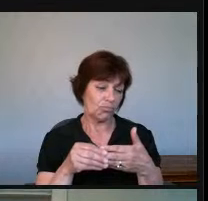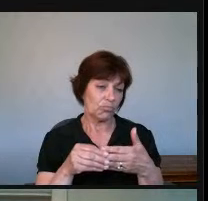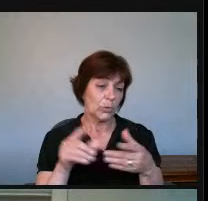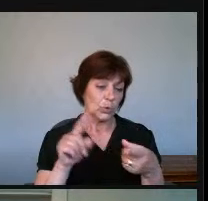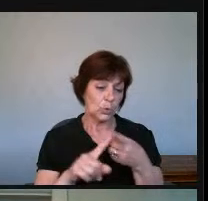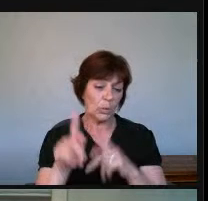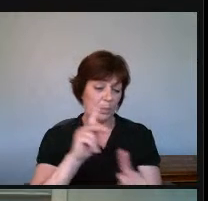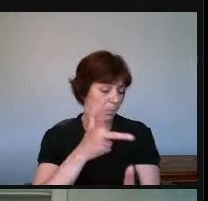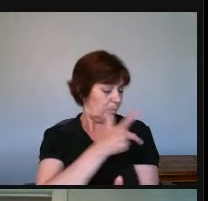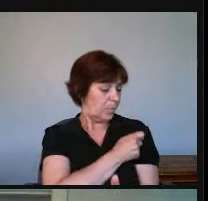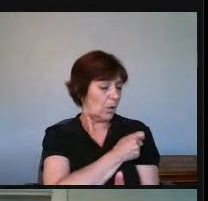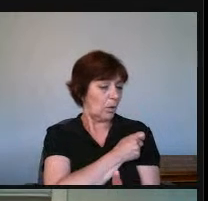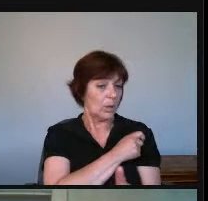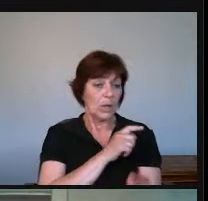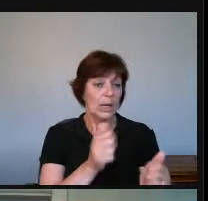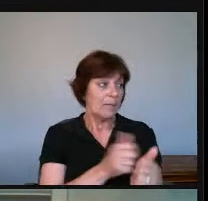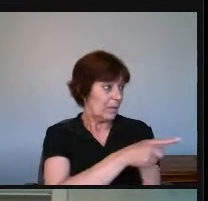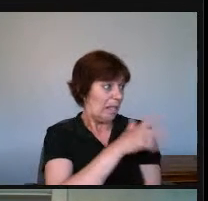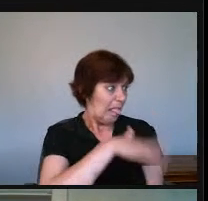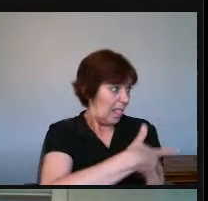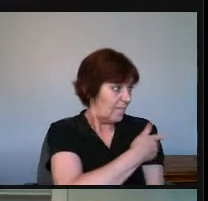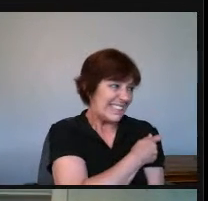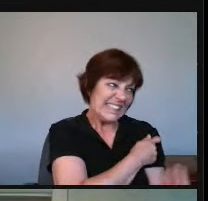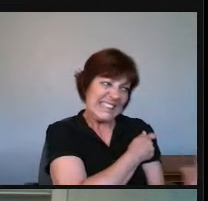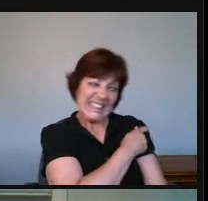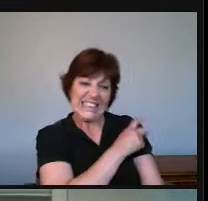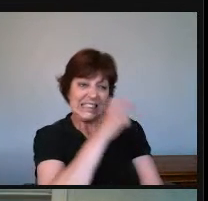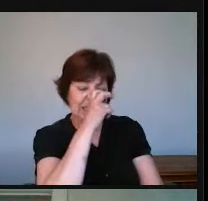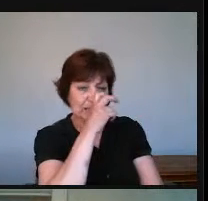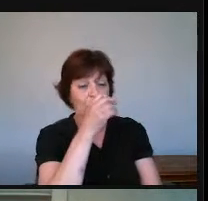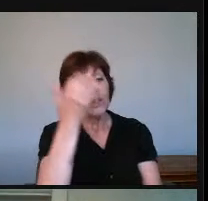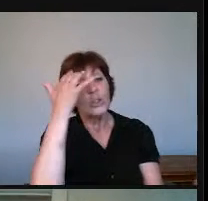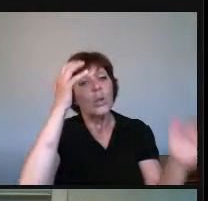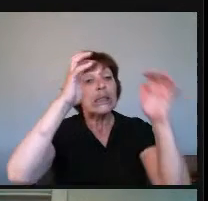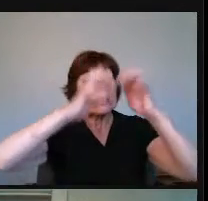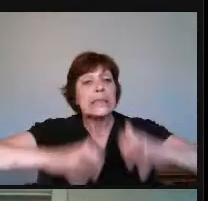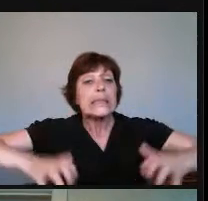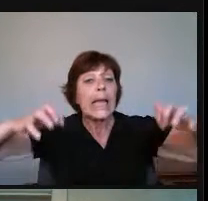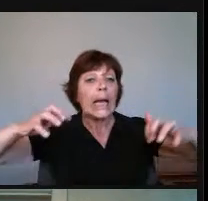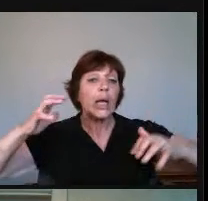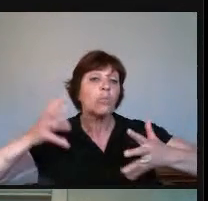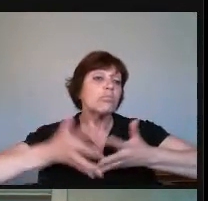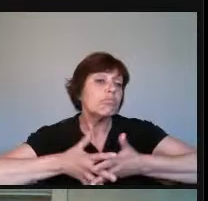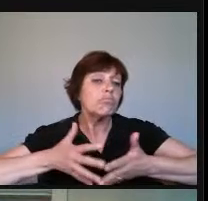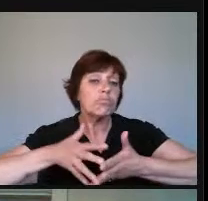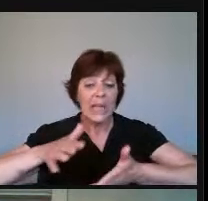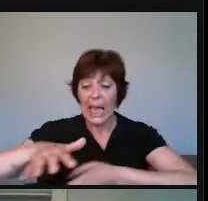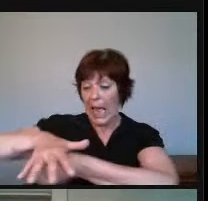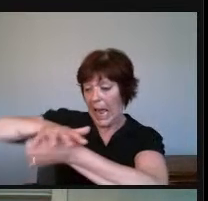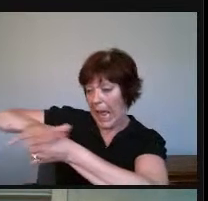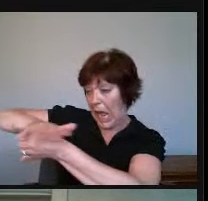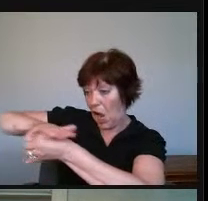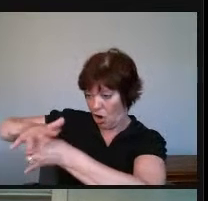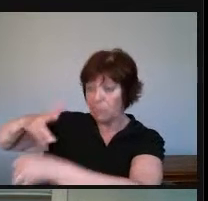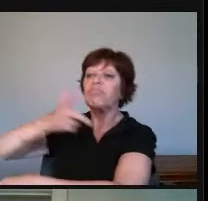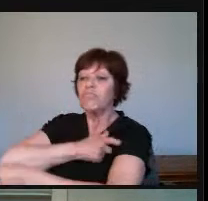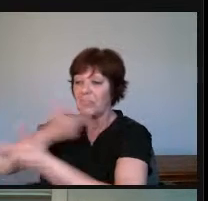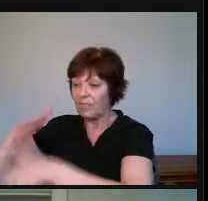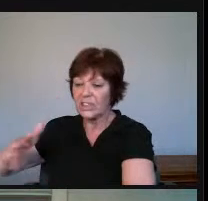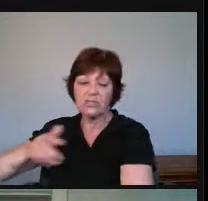vaccinated versus people who are not. As you know, that at the stadiums, they're going to have separate areas for people who are vaccinated versus people who are not